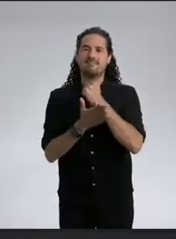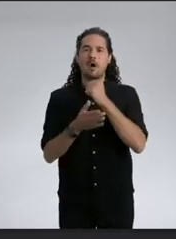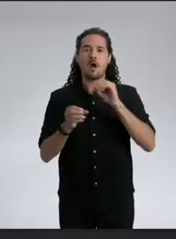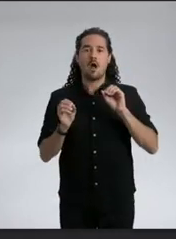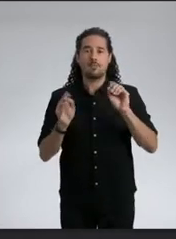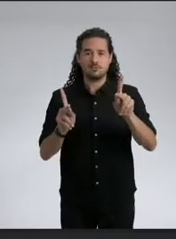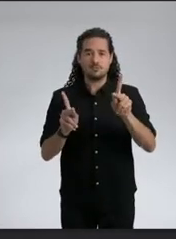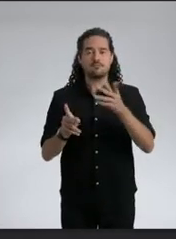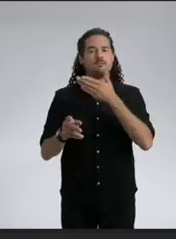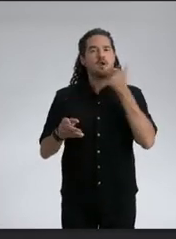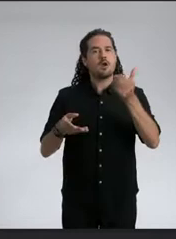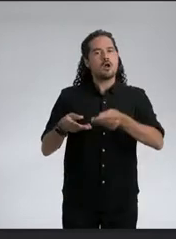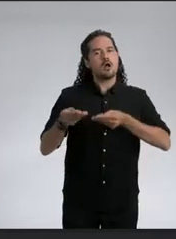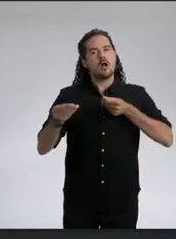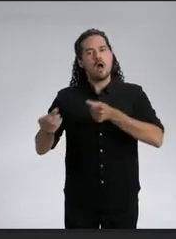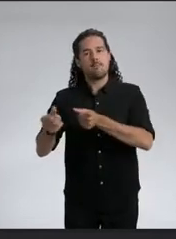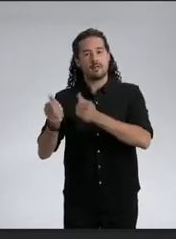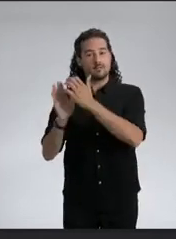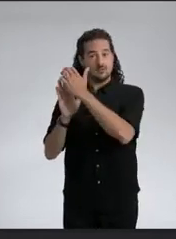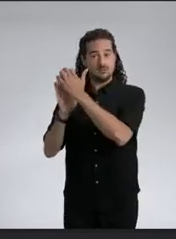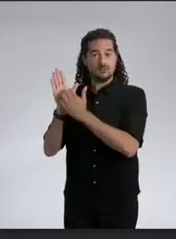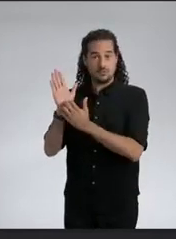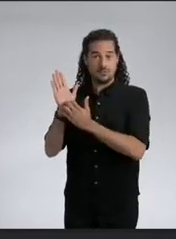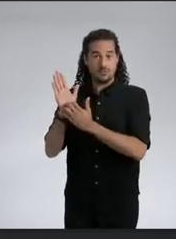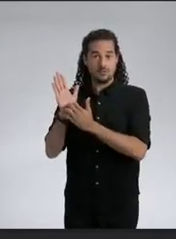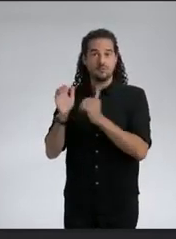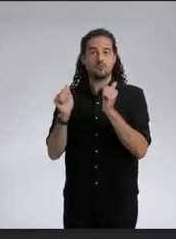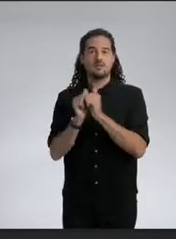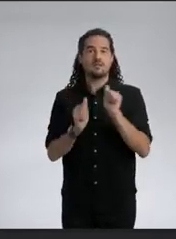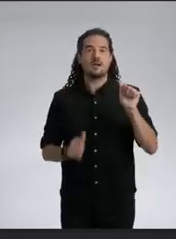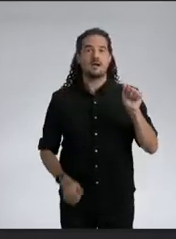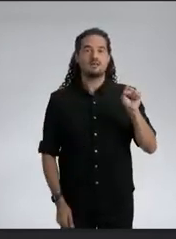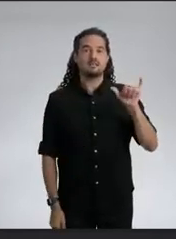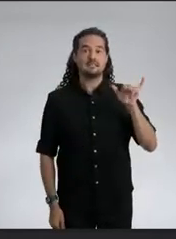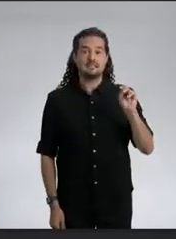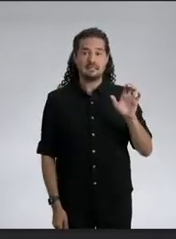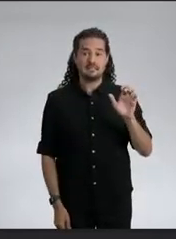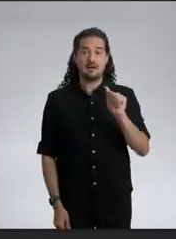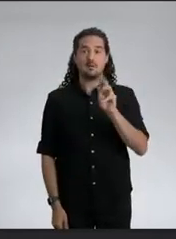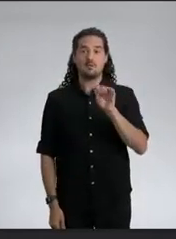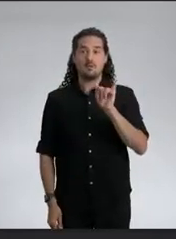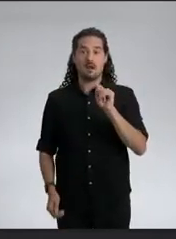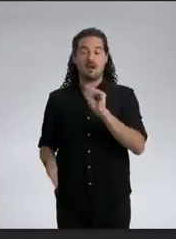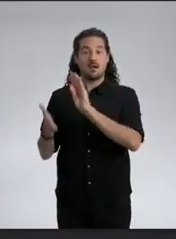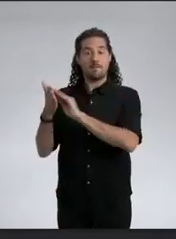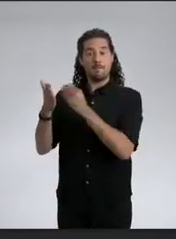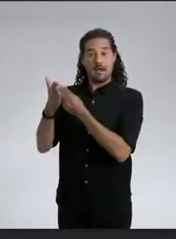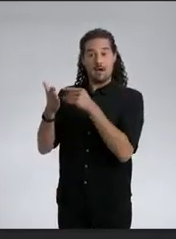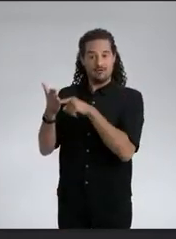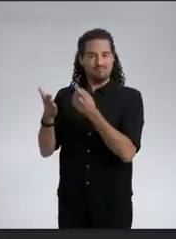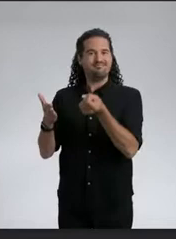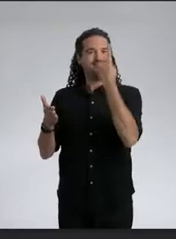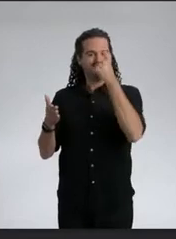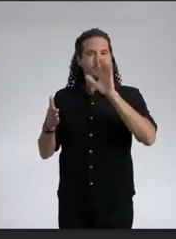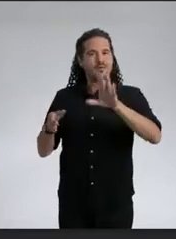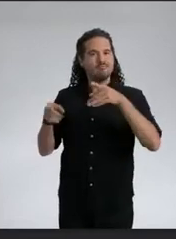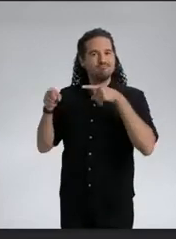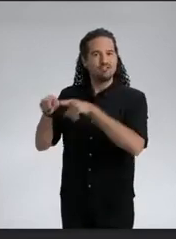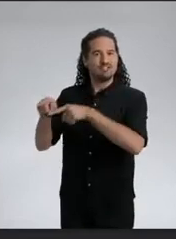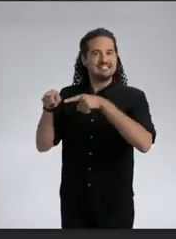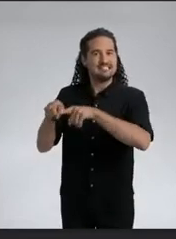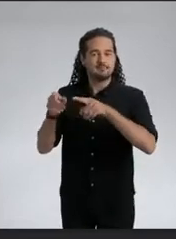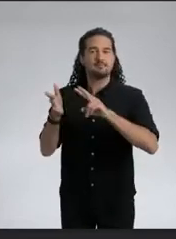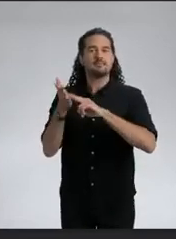concurrent code. With async await, the compiler understands the concurrency of your code, which allows for more effective